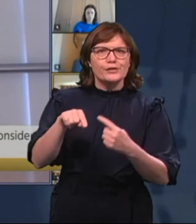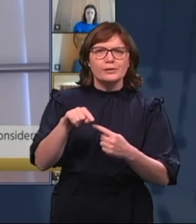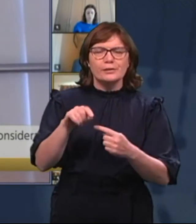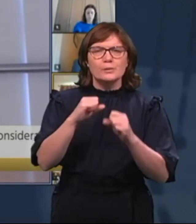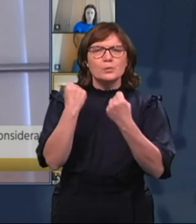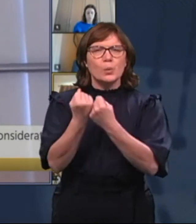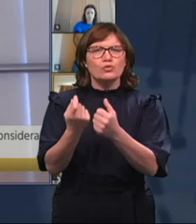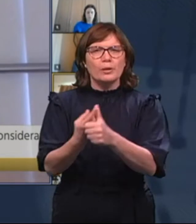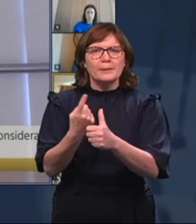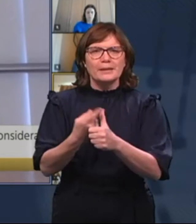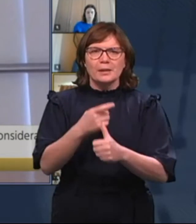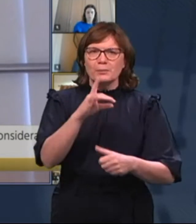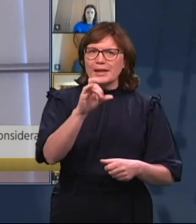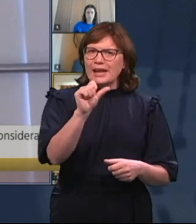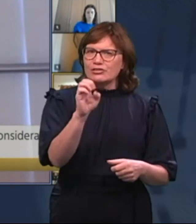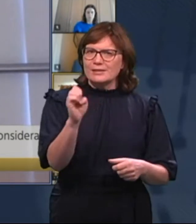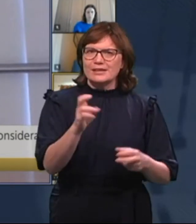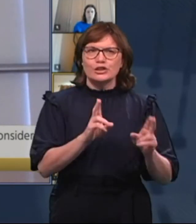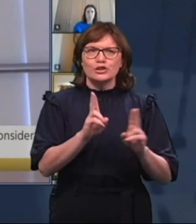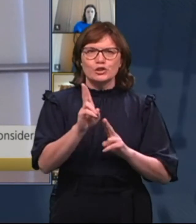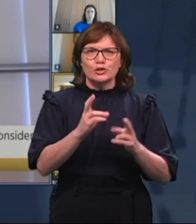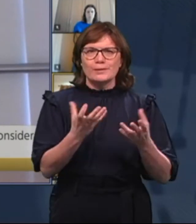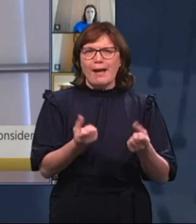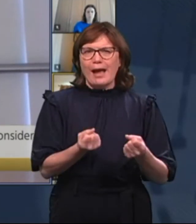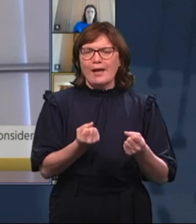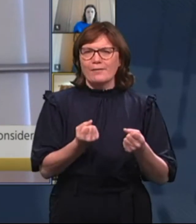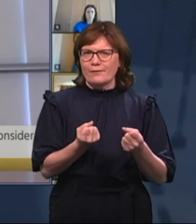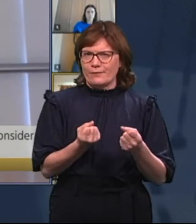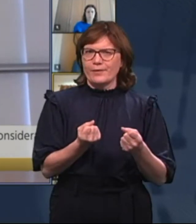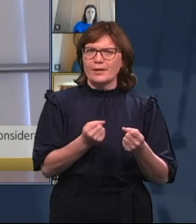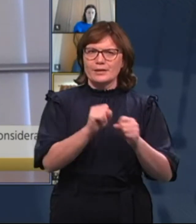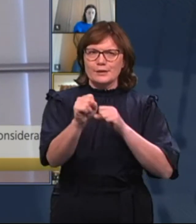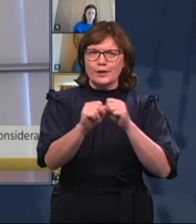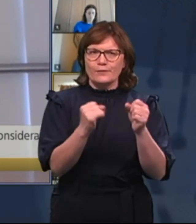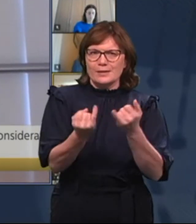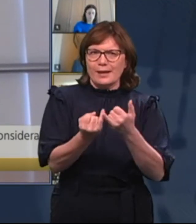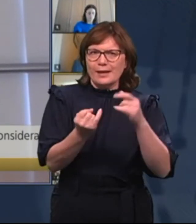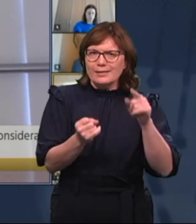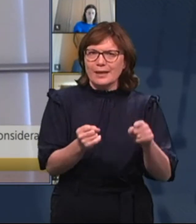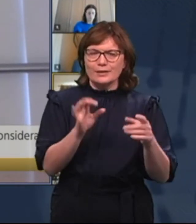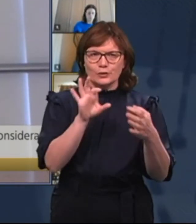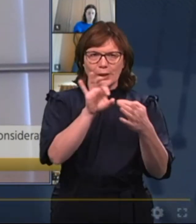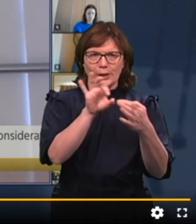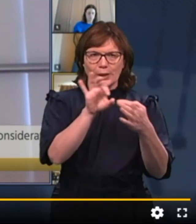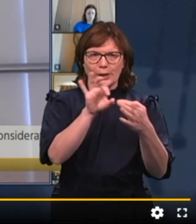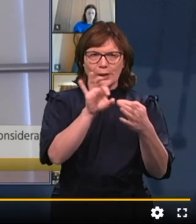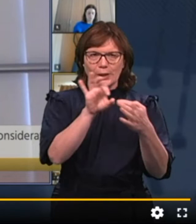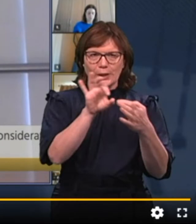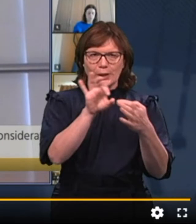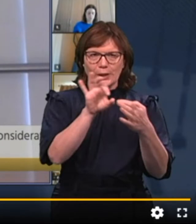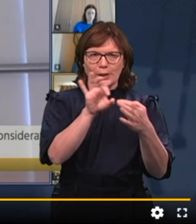to run these types of services. So I just wonder if you could elaborate a little bit on that for the committee. And finally,